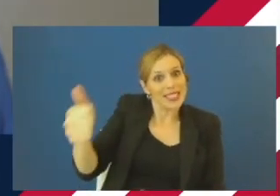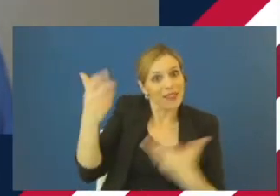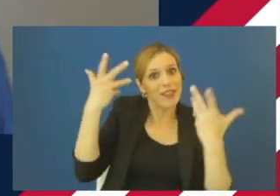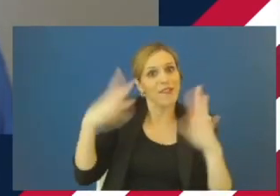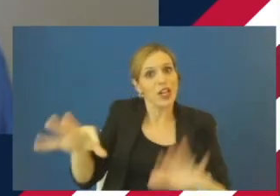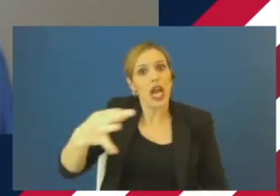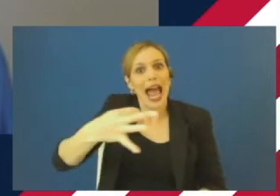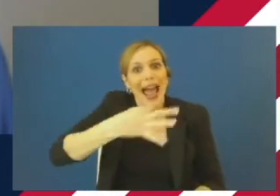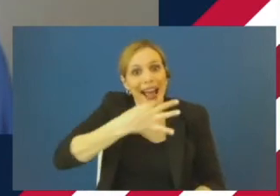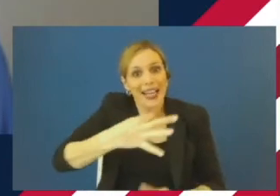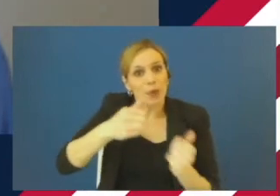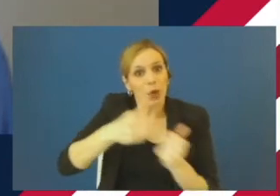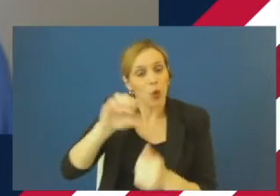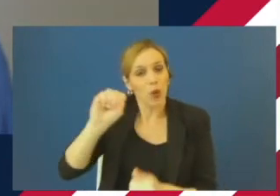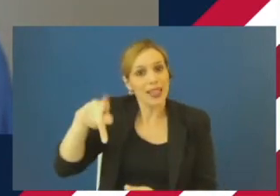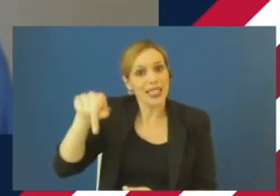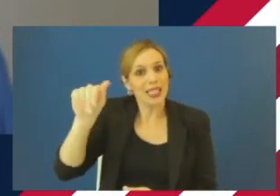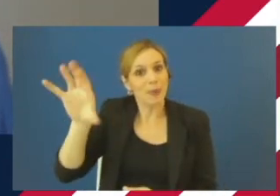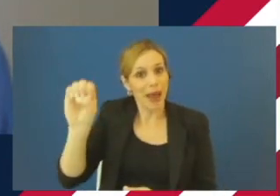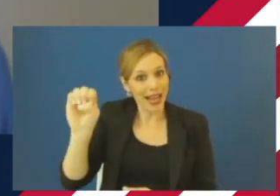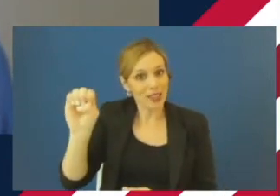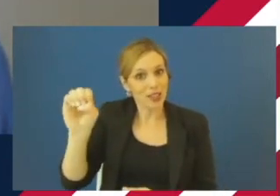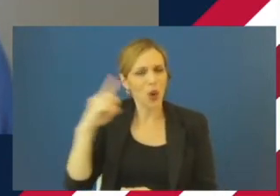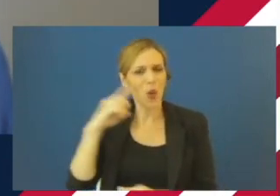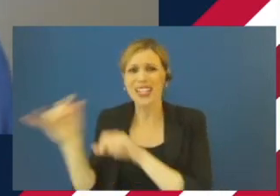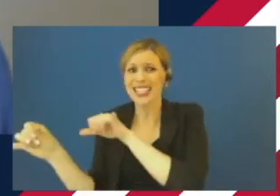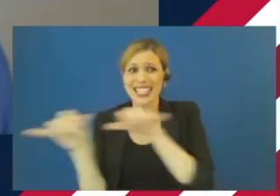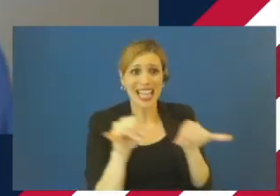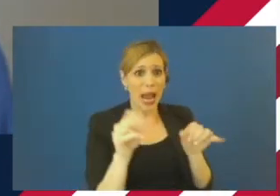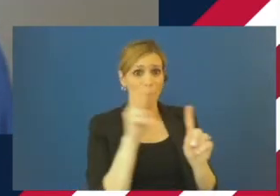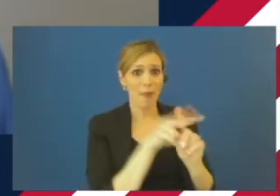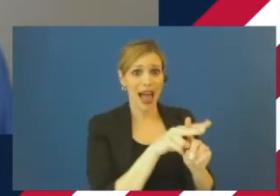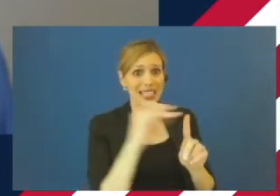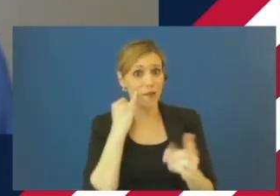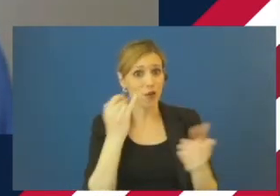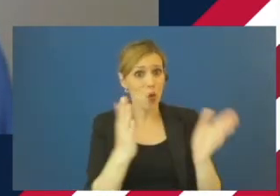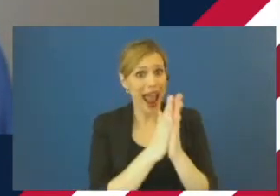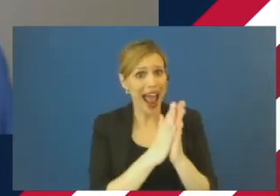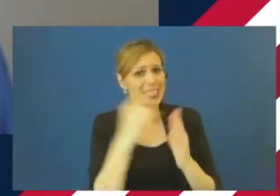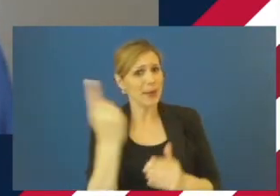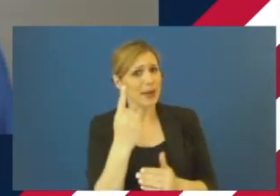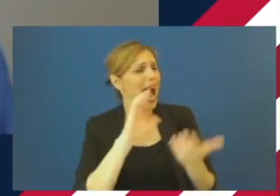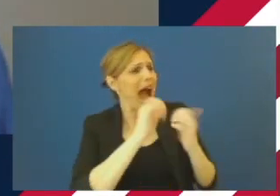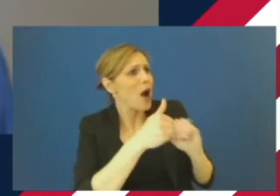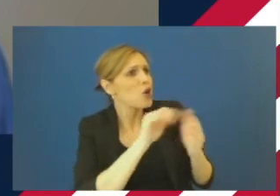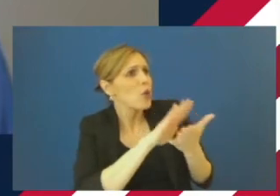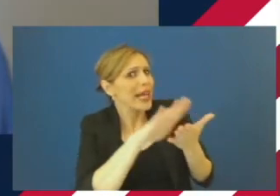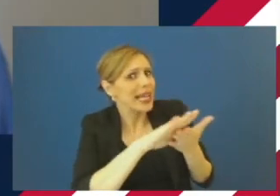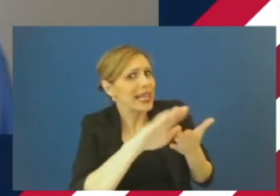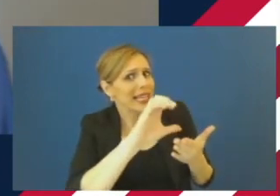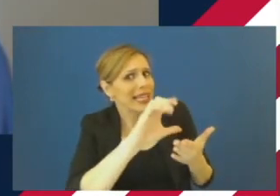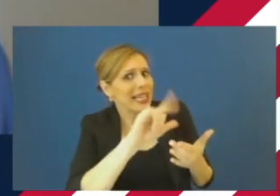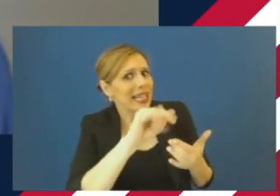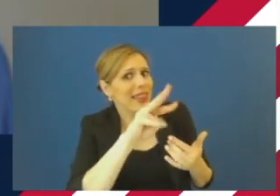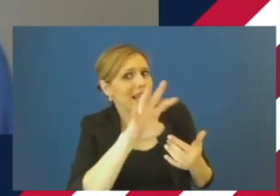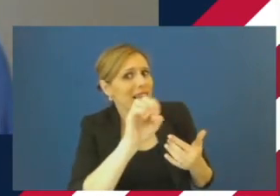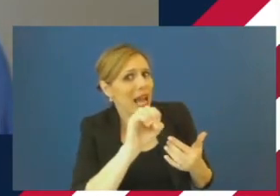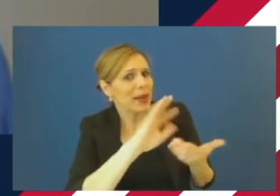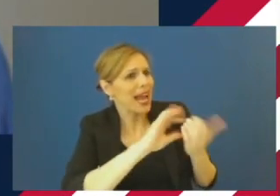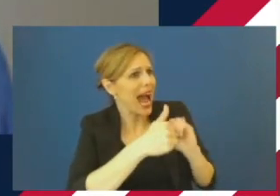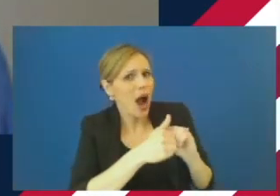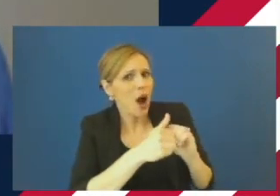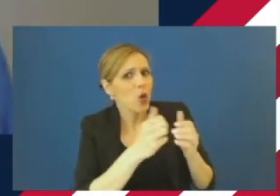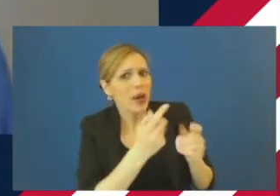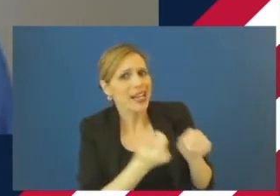do we clean up the climate and how do we clean up the most polluted communities, you need to talk to the frontline